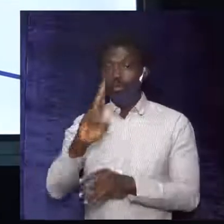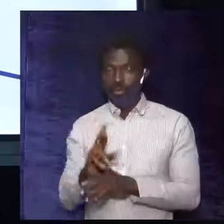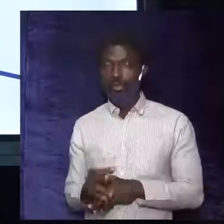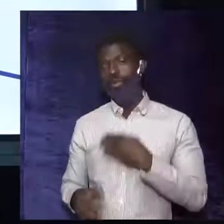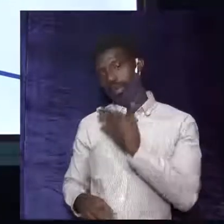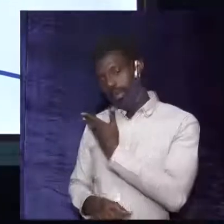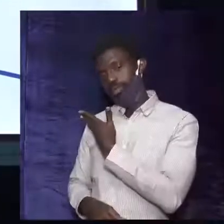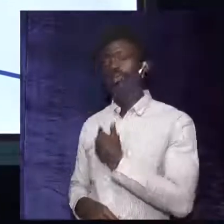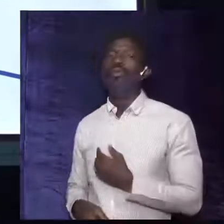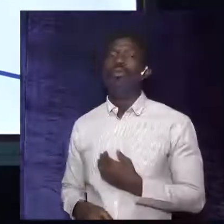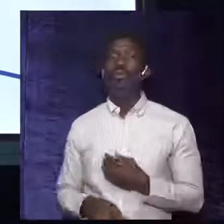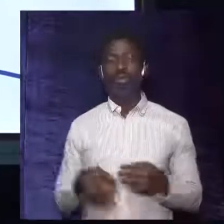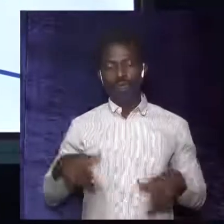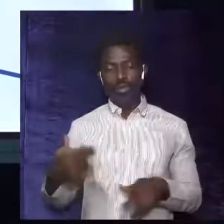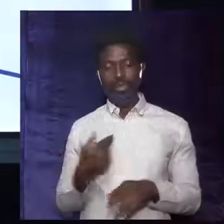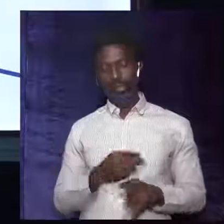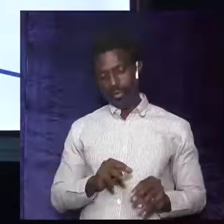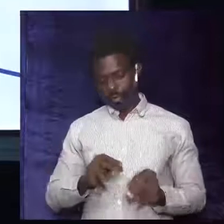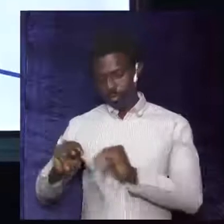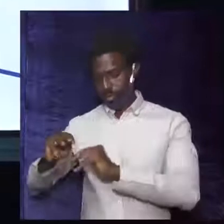formed. So let's move on.